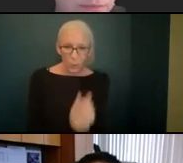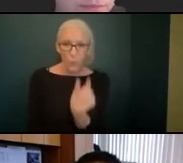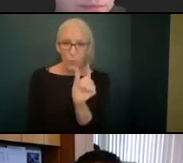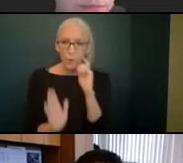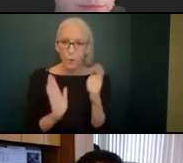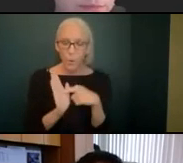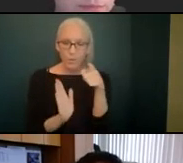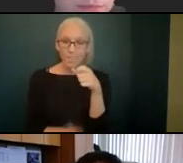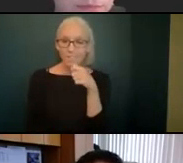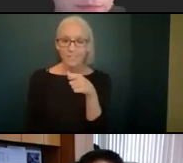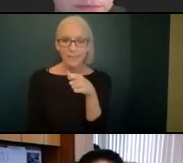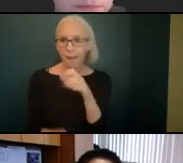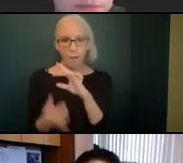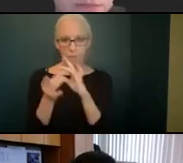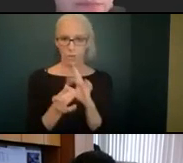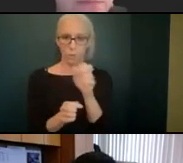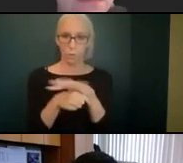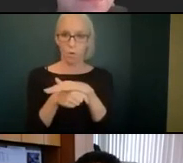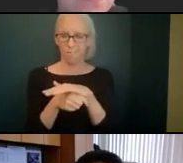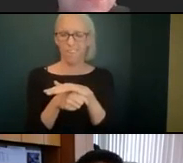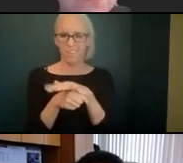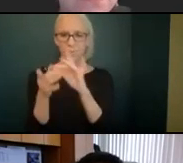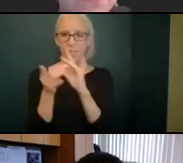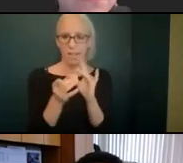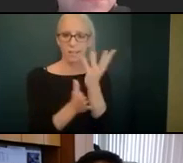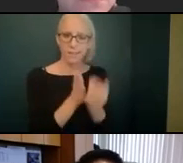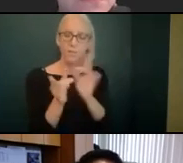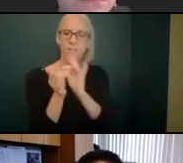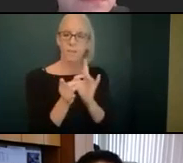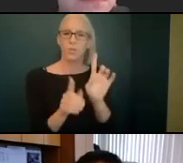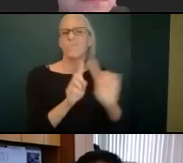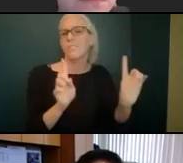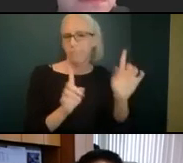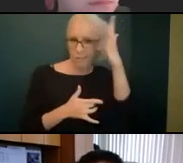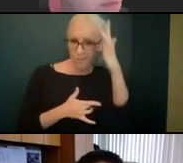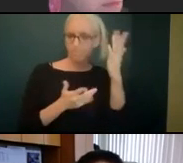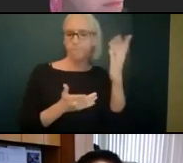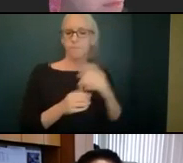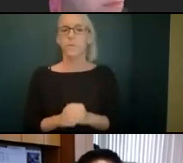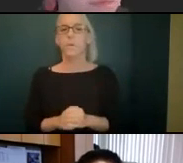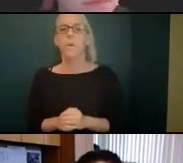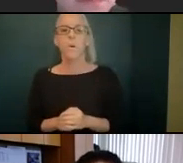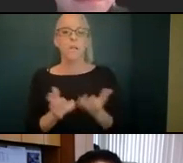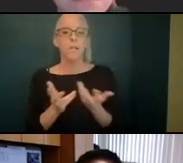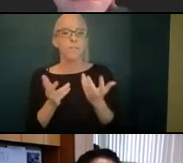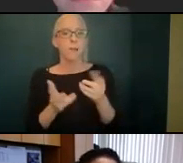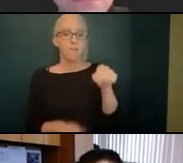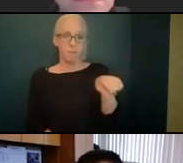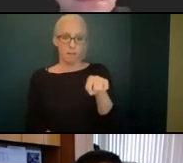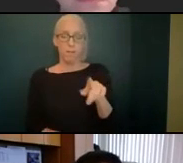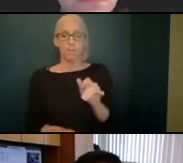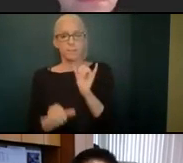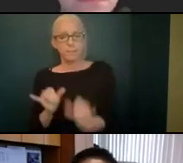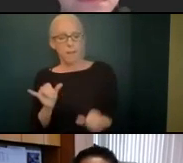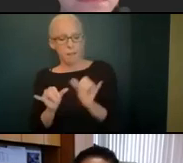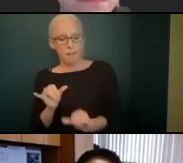not due to COVID. So these are excess deaths from other things that were not due to COVID. So a lot of this is the people that during the pandemic stayed home. They didn't want to